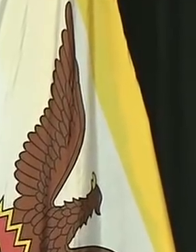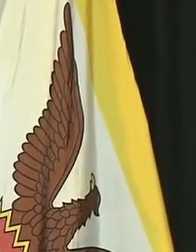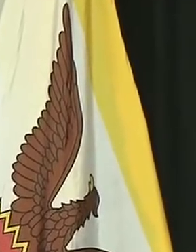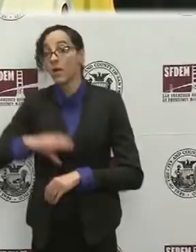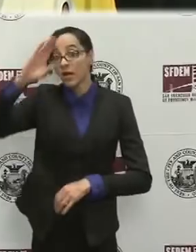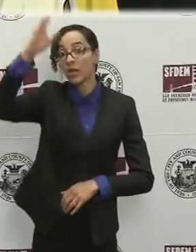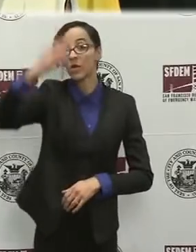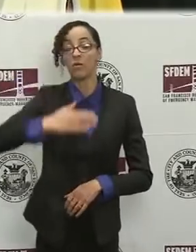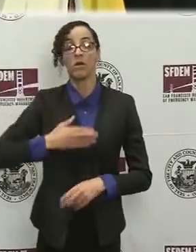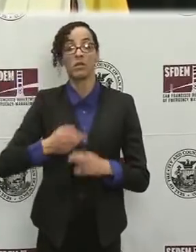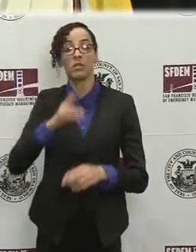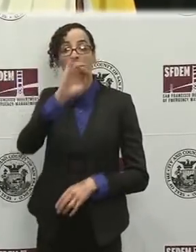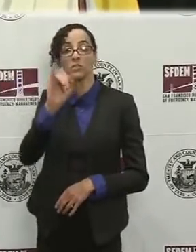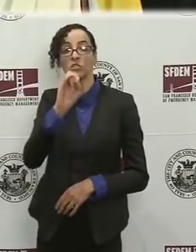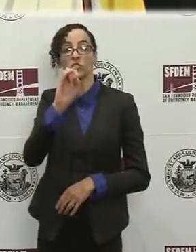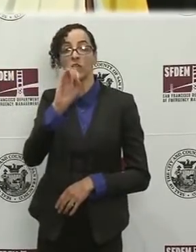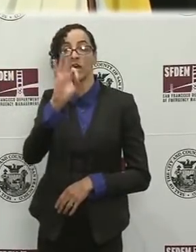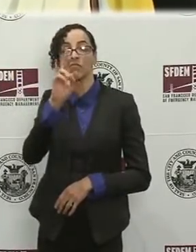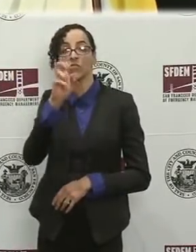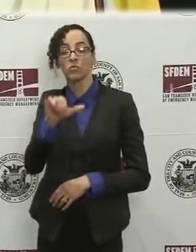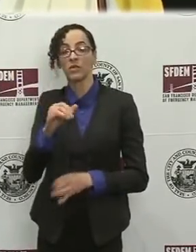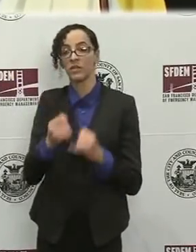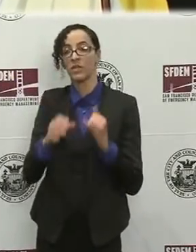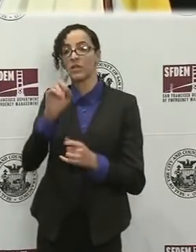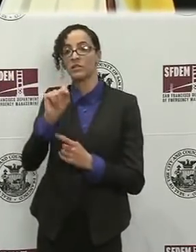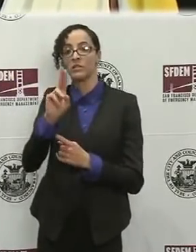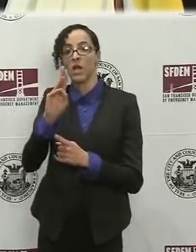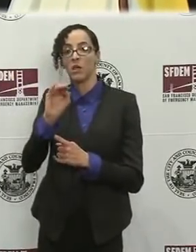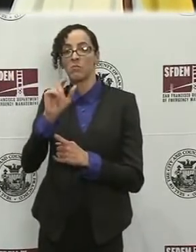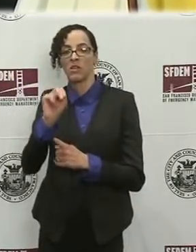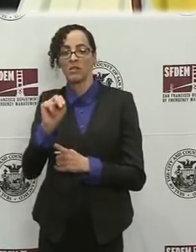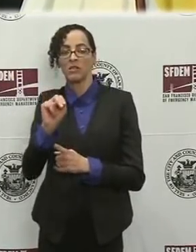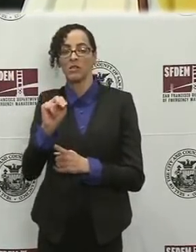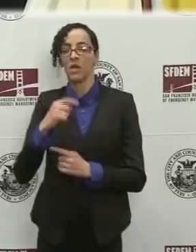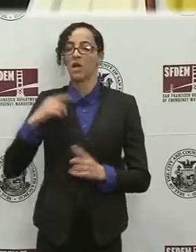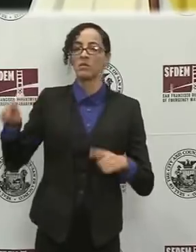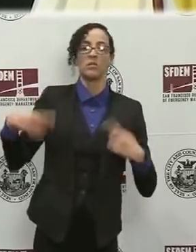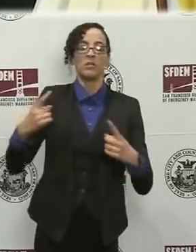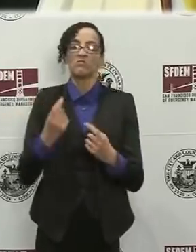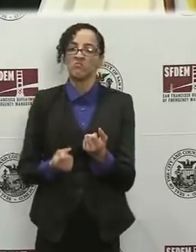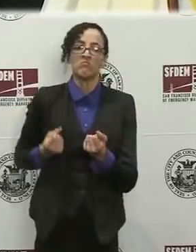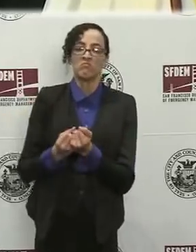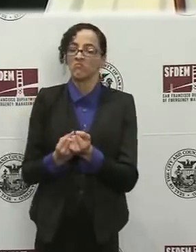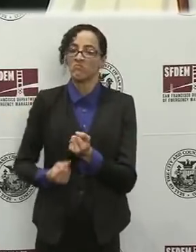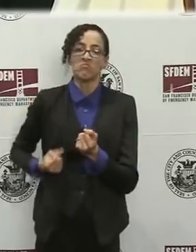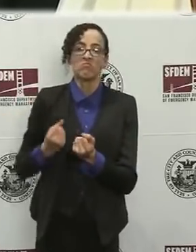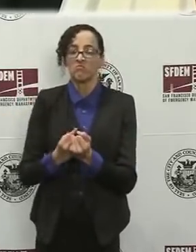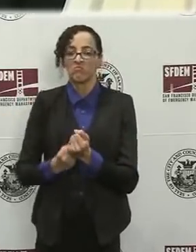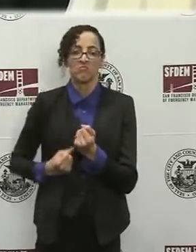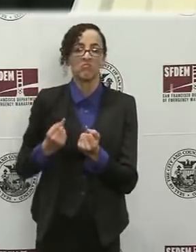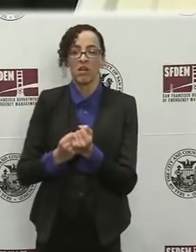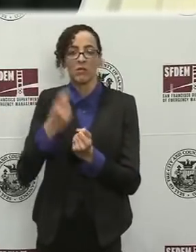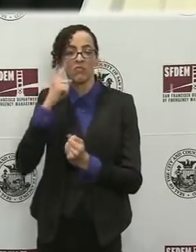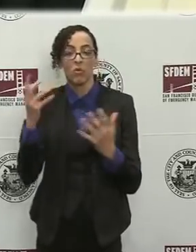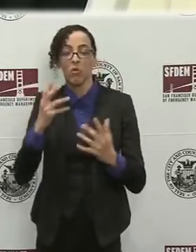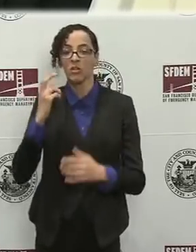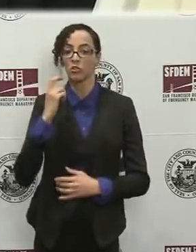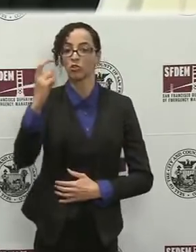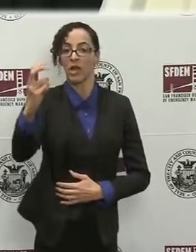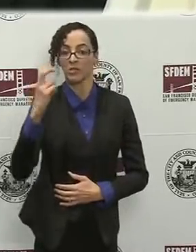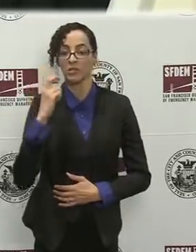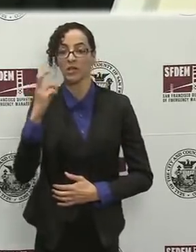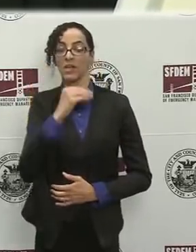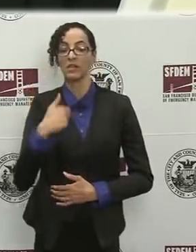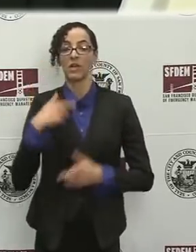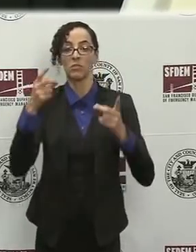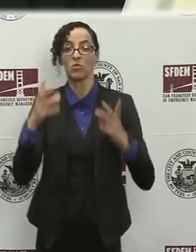Hello, my name is Jeffrey Tomlin. As a lifelong advocate of transit and as the director of the SFMTA, I never thought I